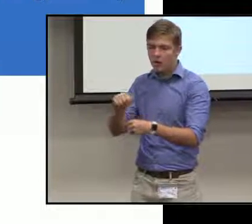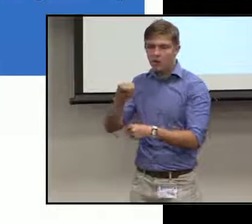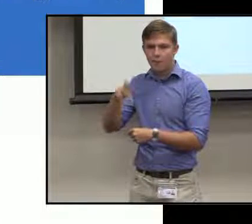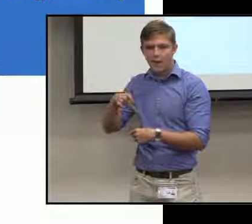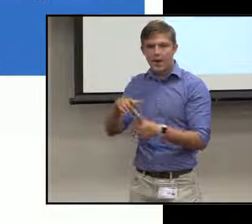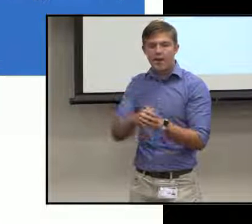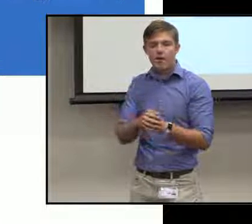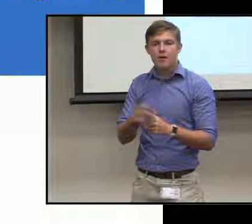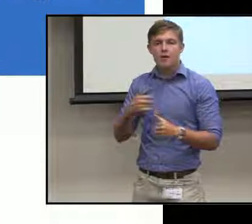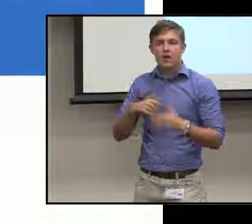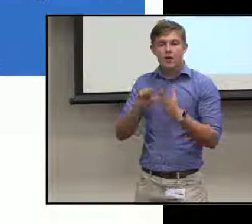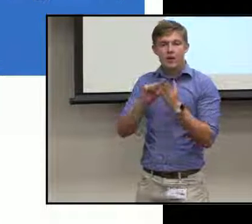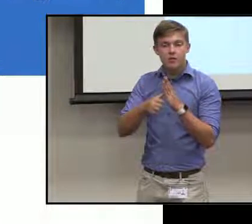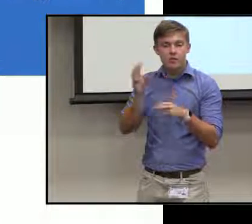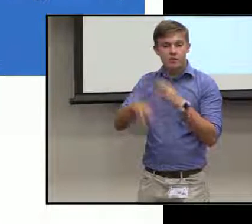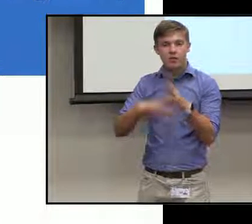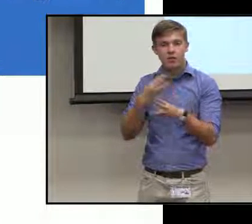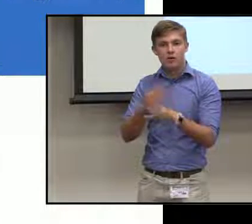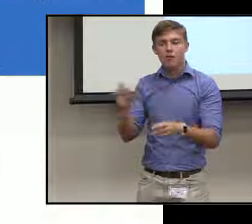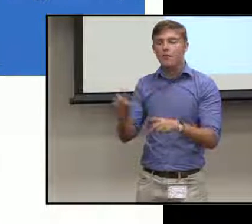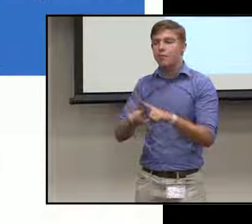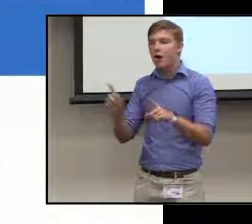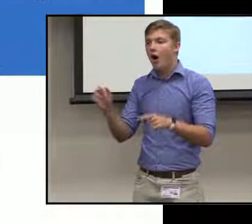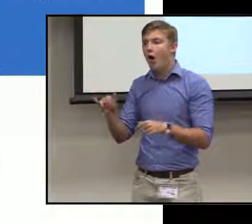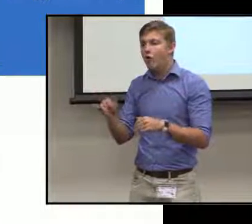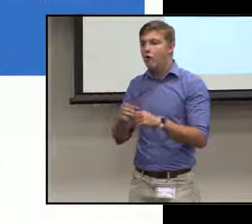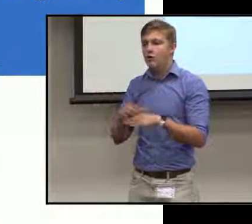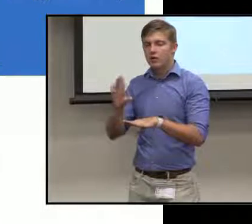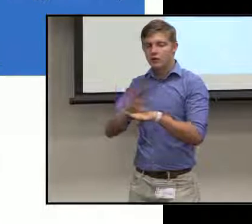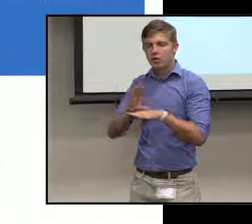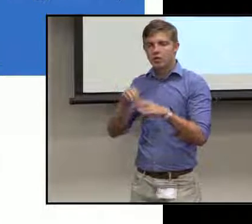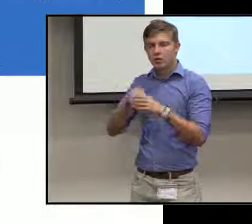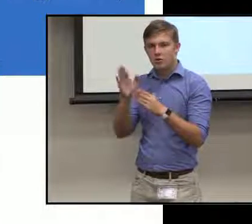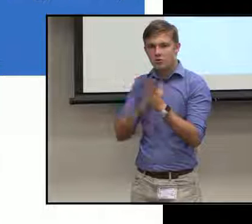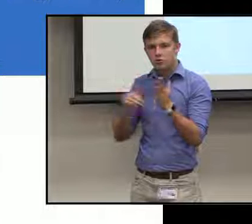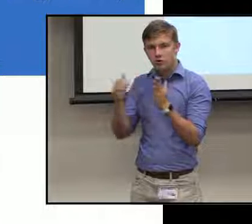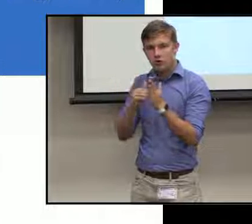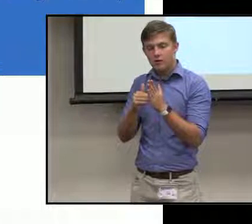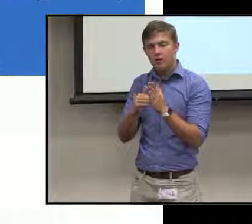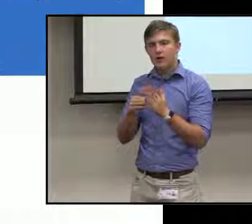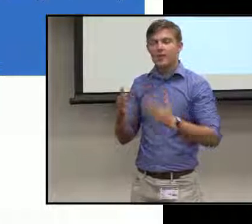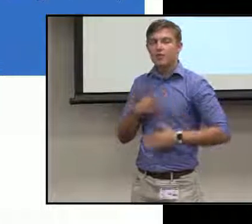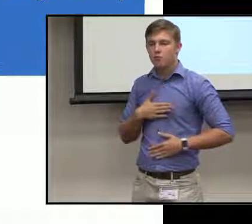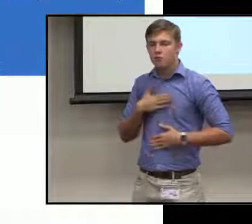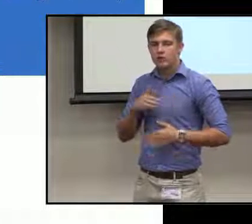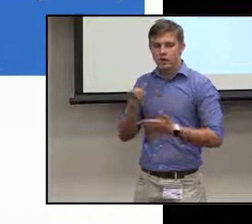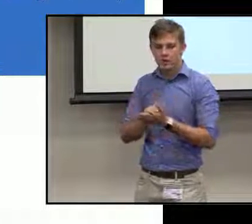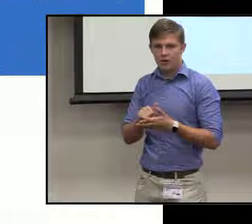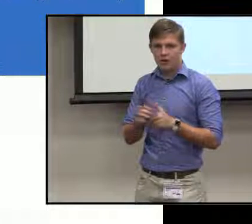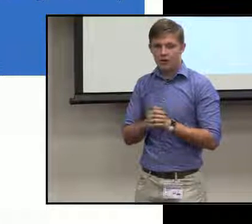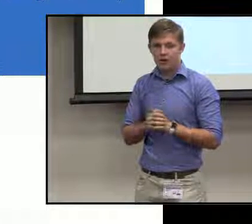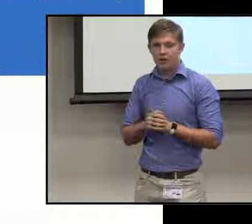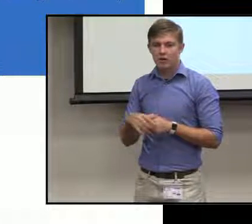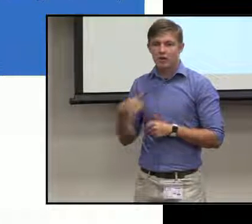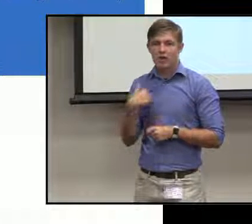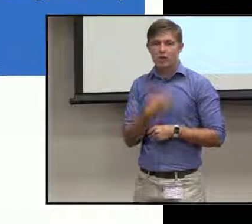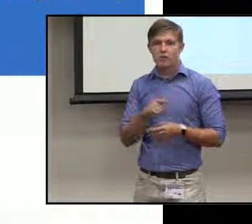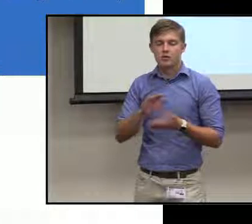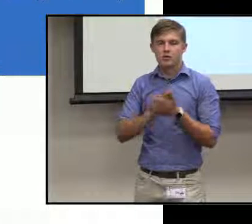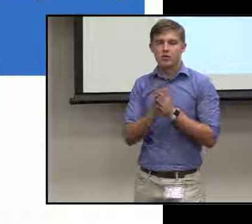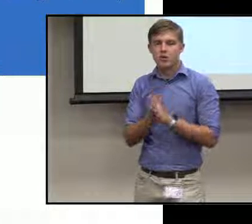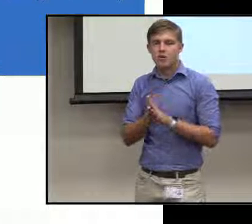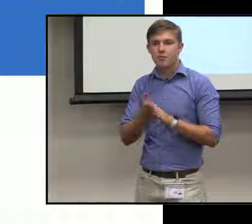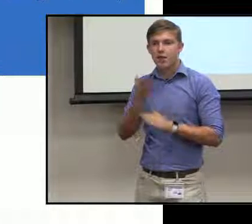world, but we had an impact on the churches in New Zealand, and they appreciate that. We become a better world